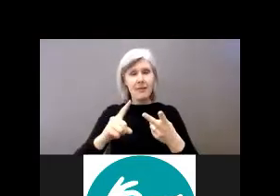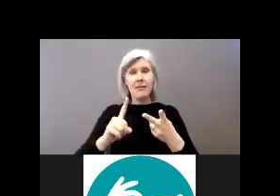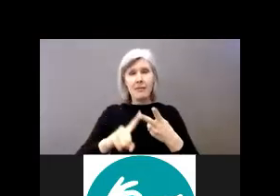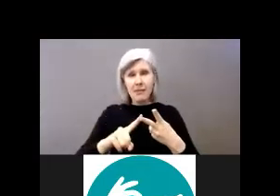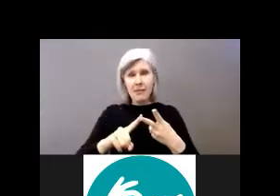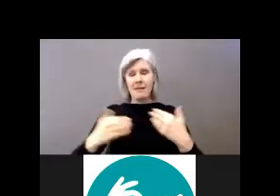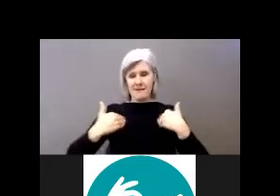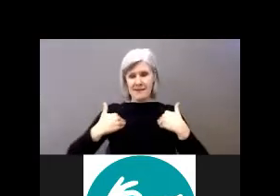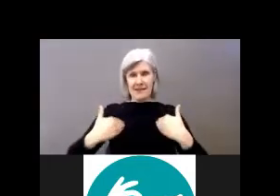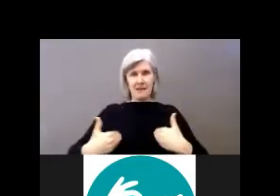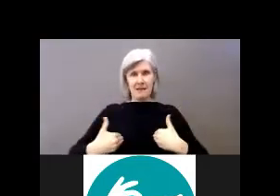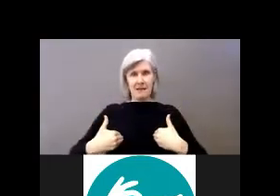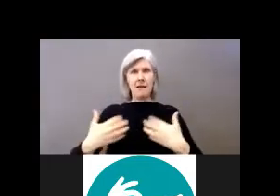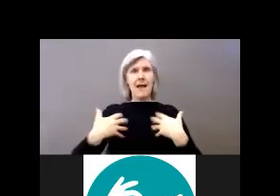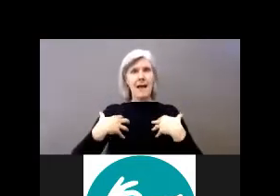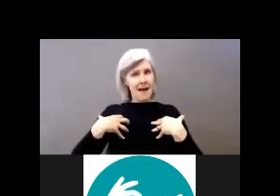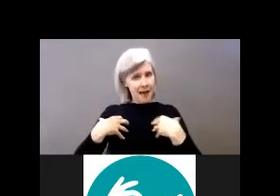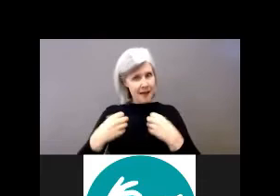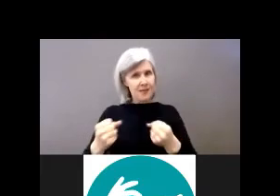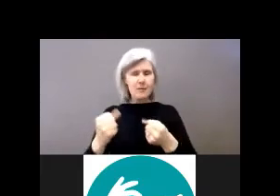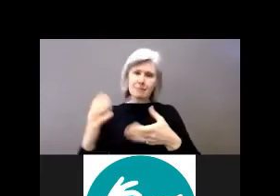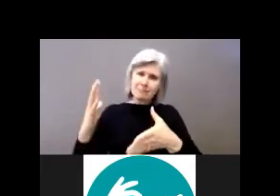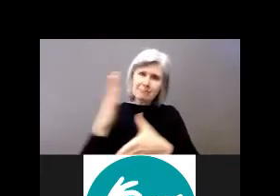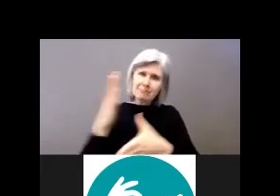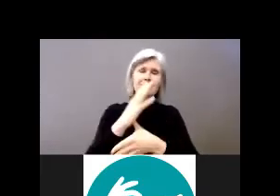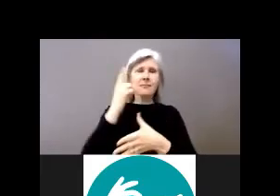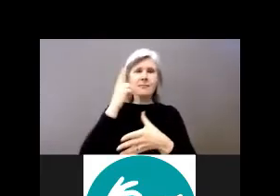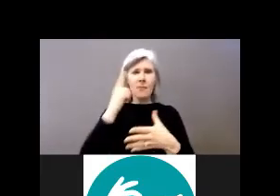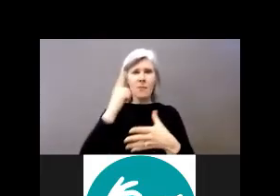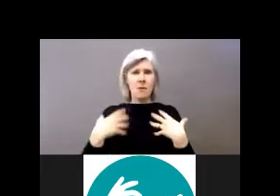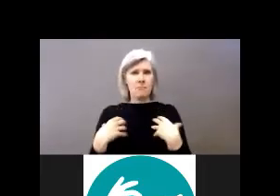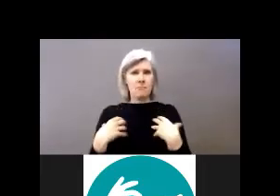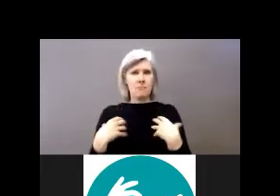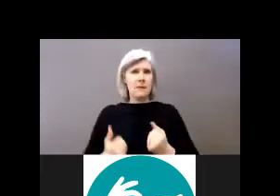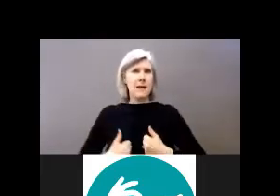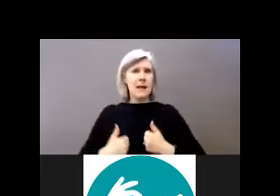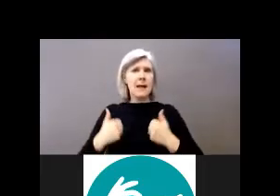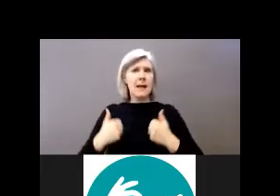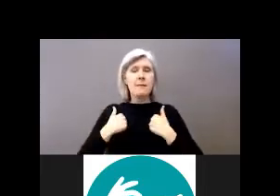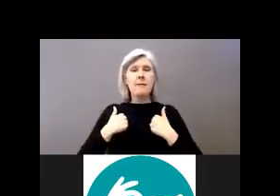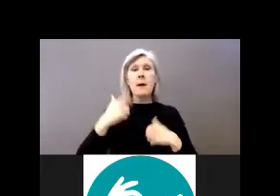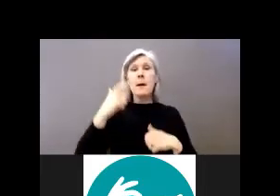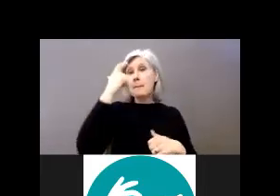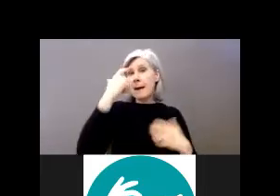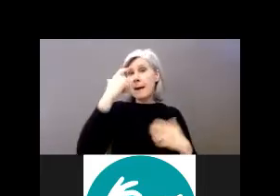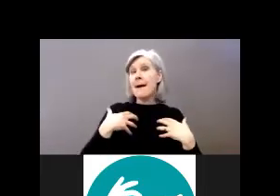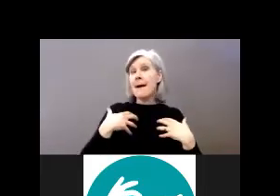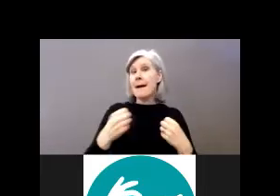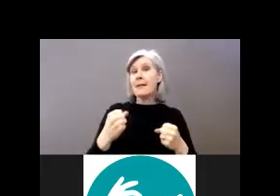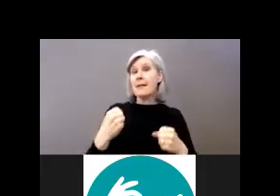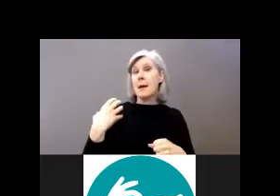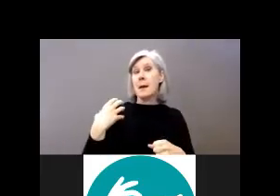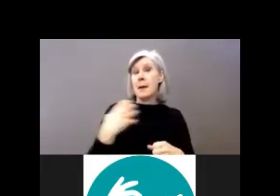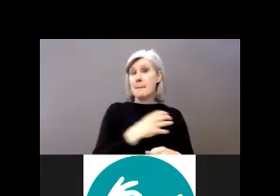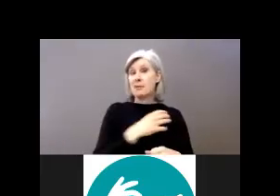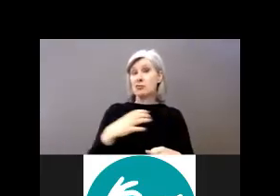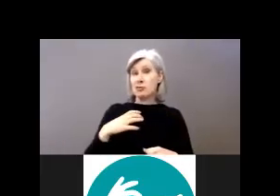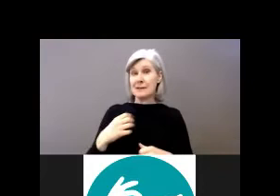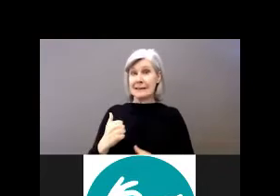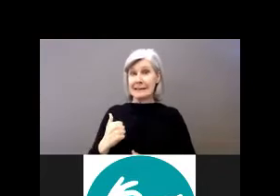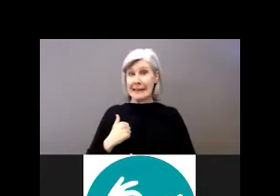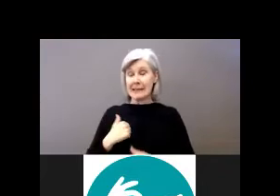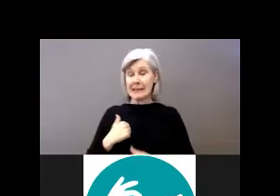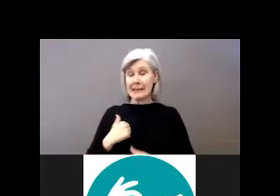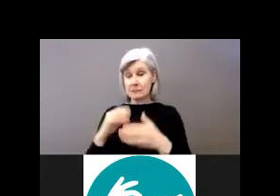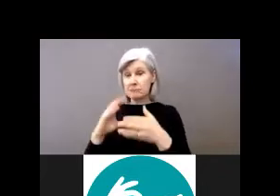life. The Mental Health Commission of Canada's saying, and other people saying, is that